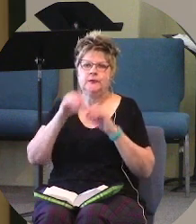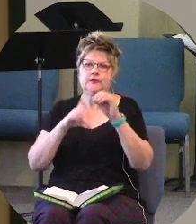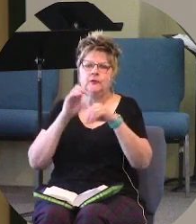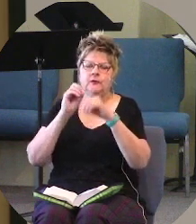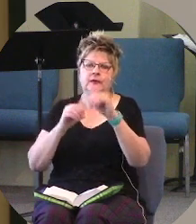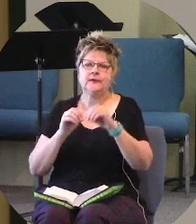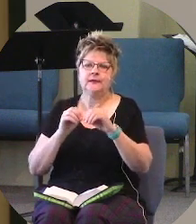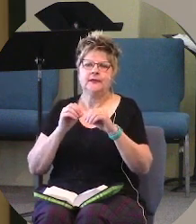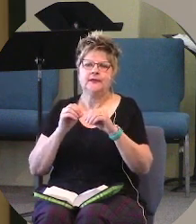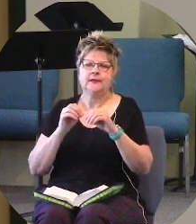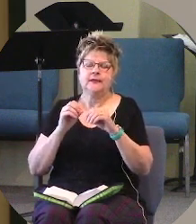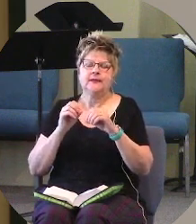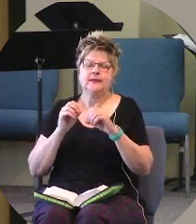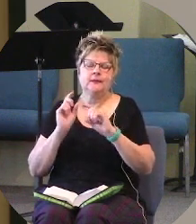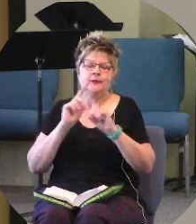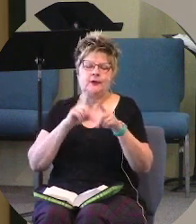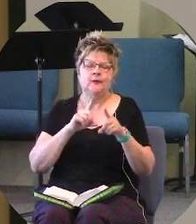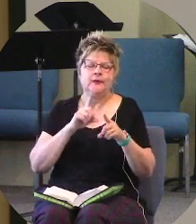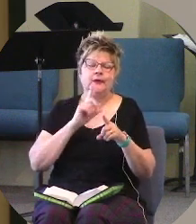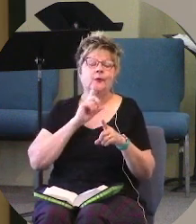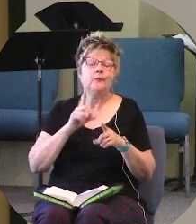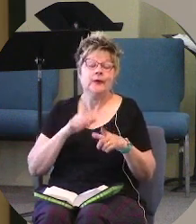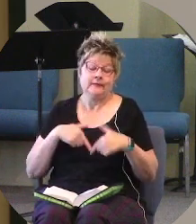real life.